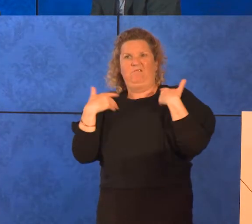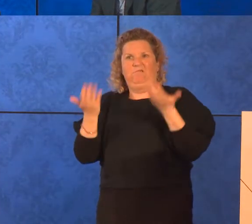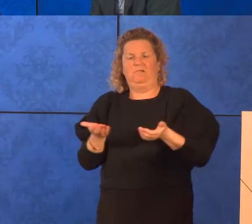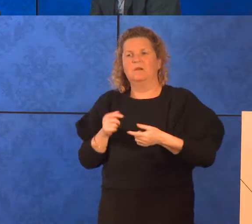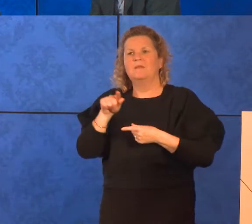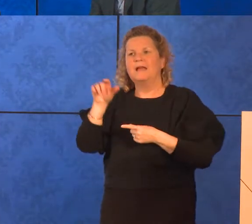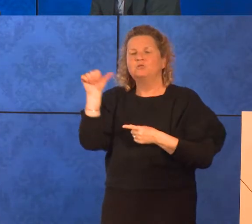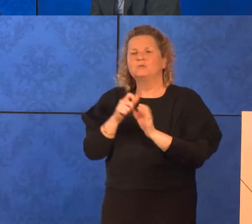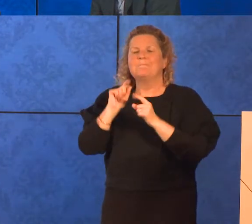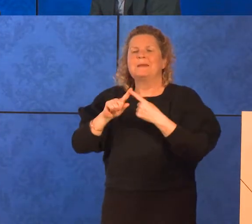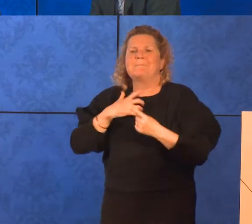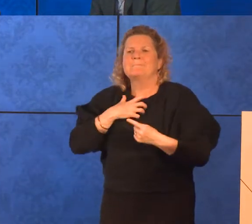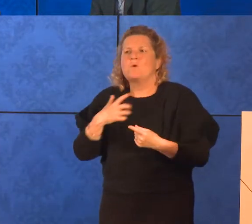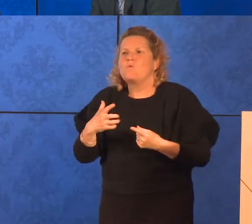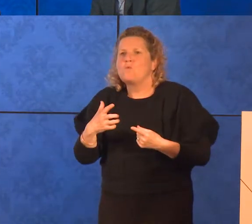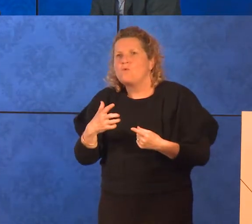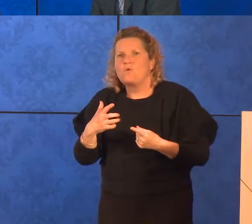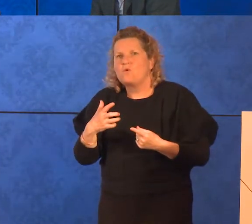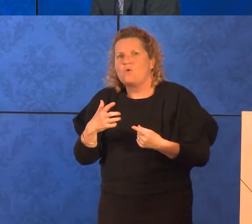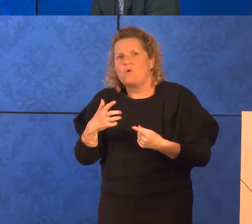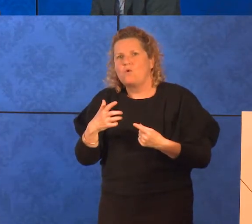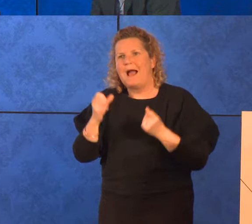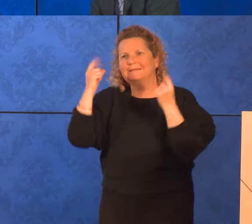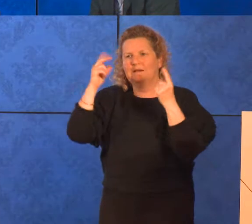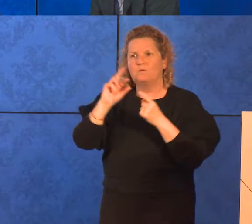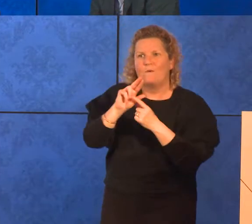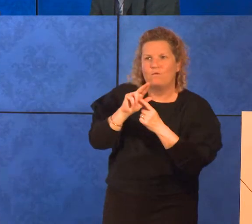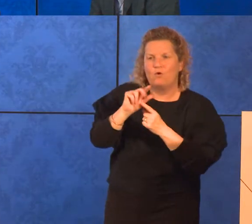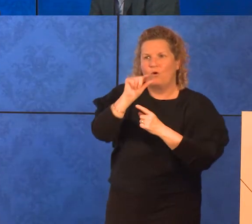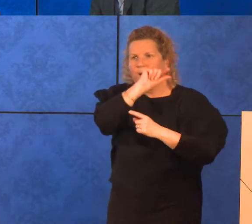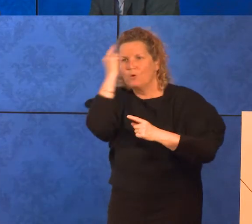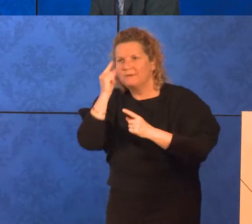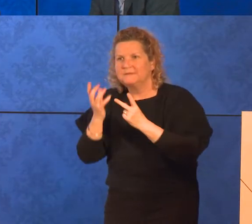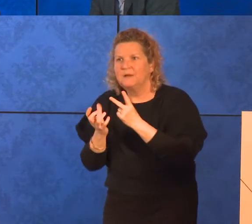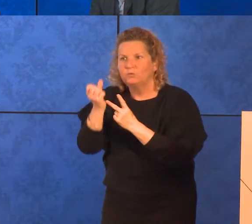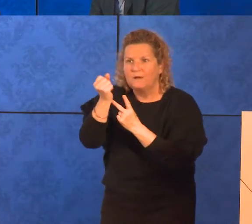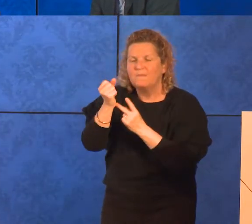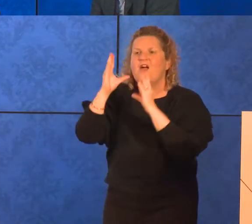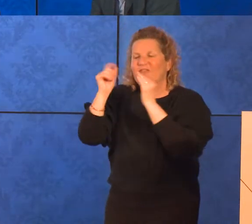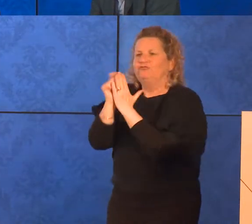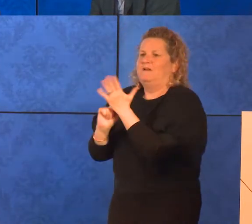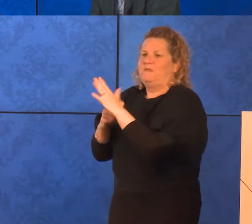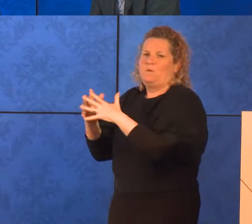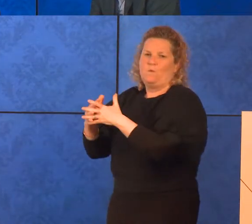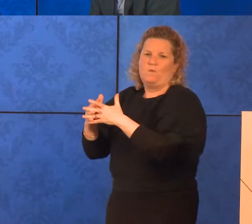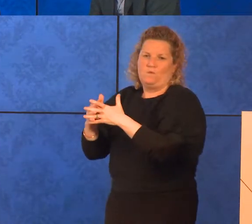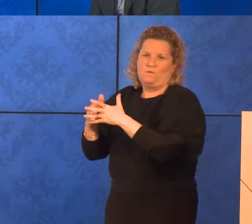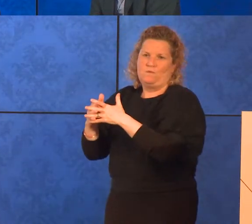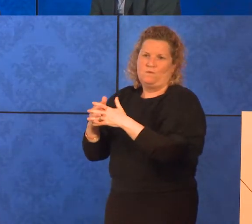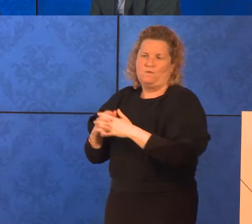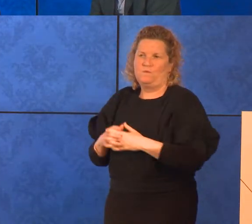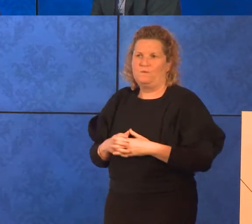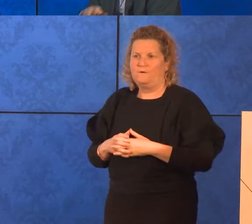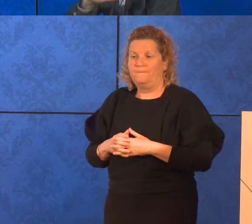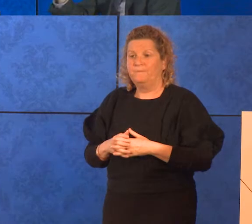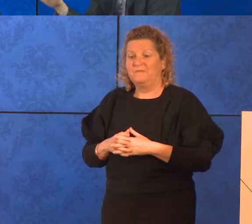should be much more understanding what the purpose and the outcome is achieved, and then writing a law. And he